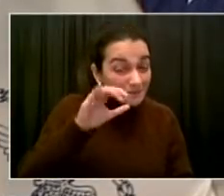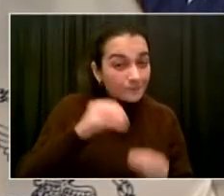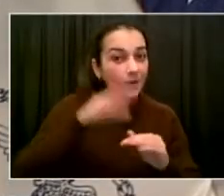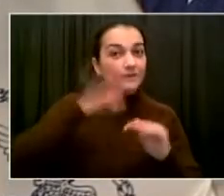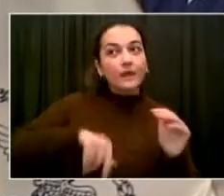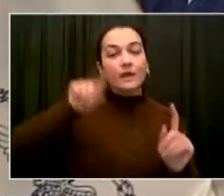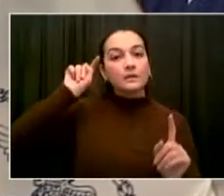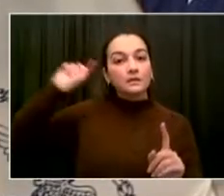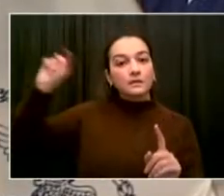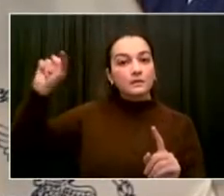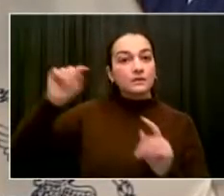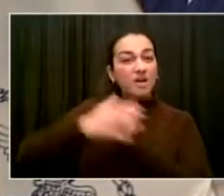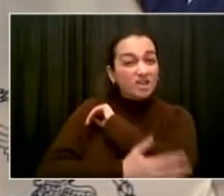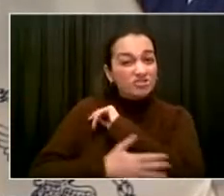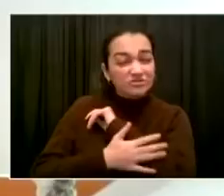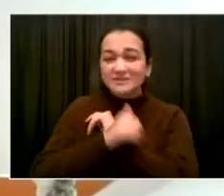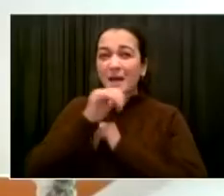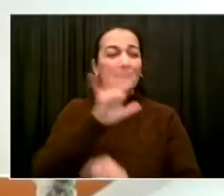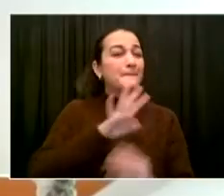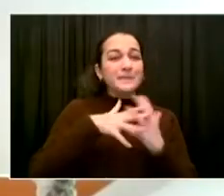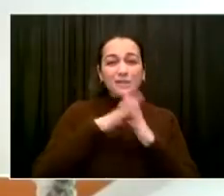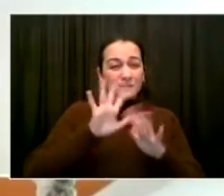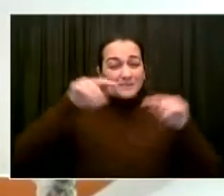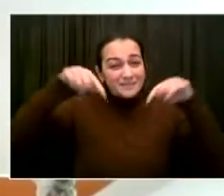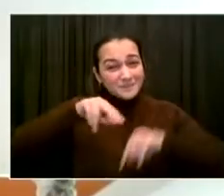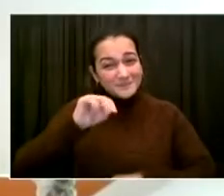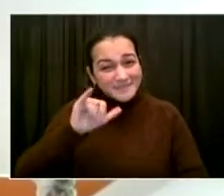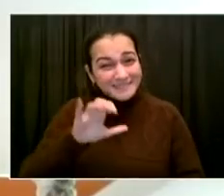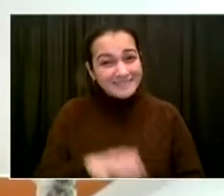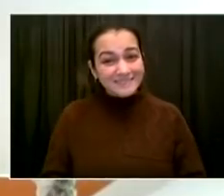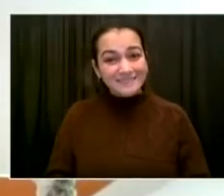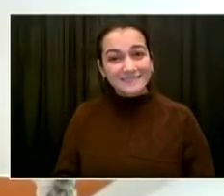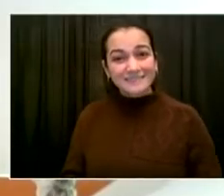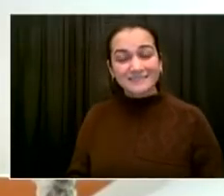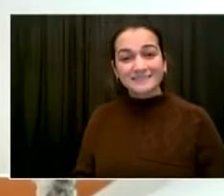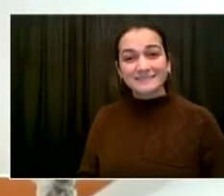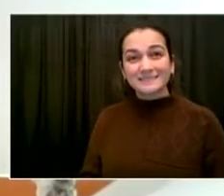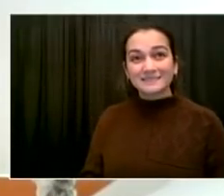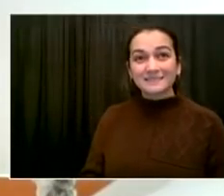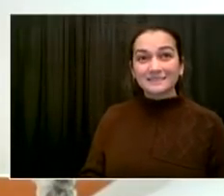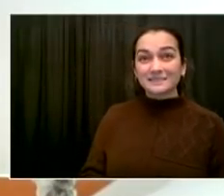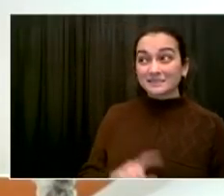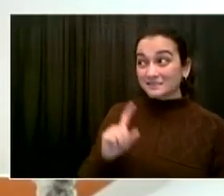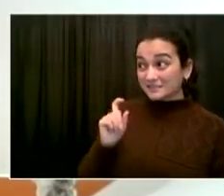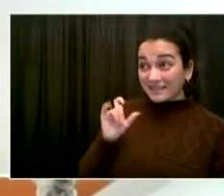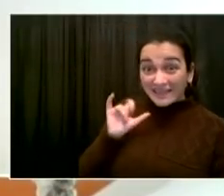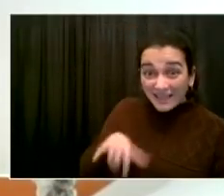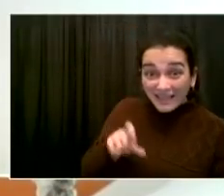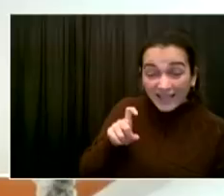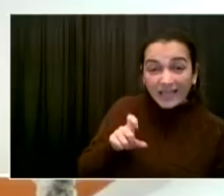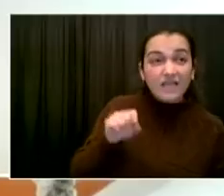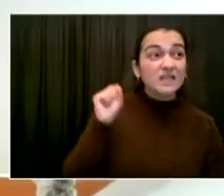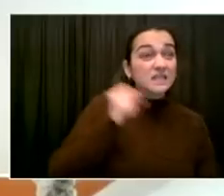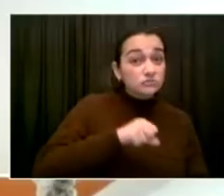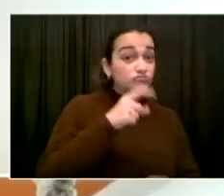we favorably compare. Am I getting that right, Ted? That's right, sir. Great. And Dr. Choksi, you want to